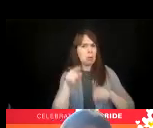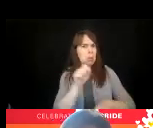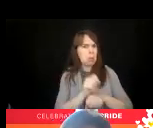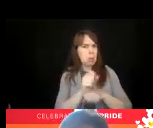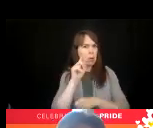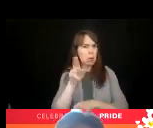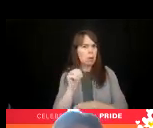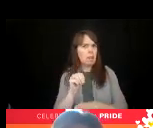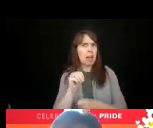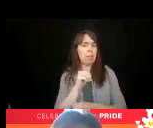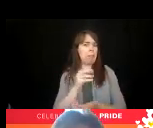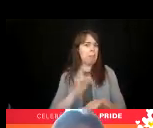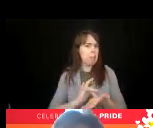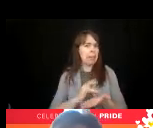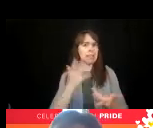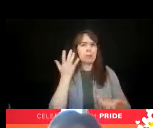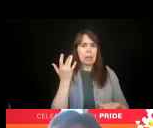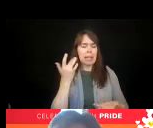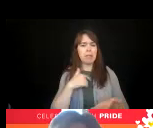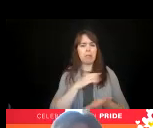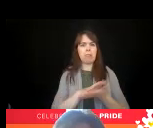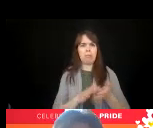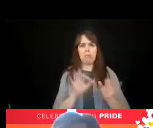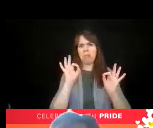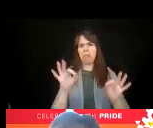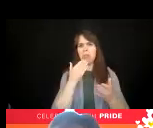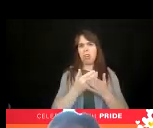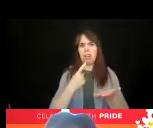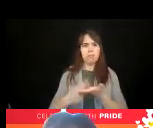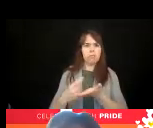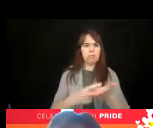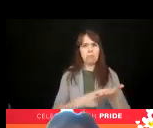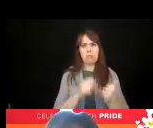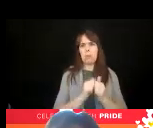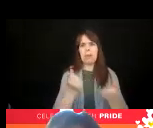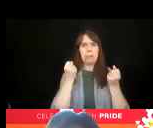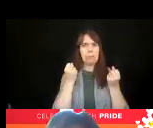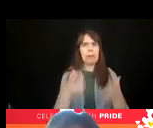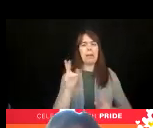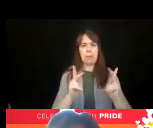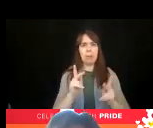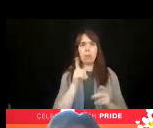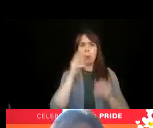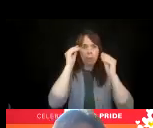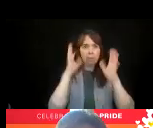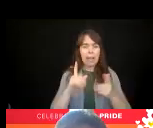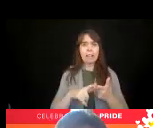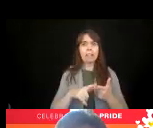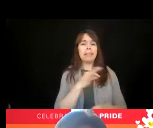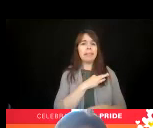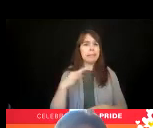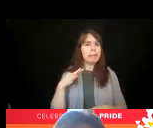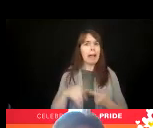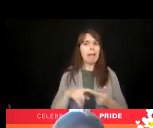Michigan Medicine, and I've had a great discussion with dozens of faculty, staff, and learners. During